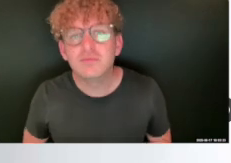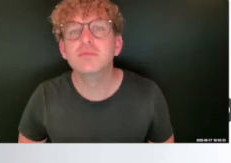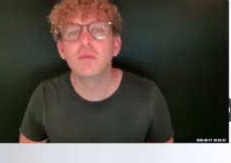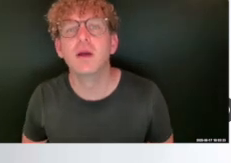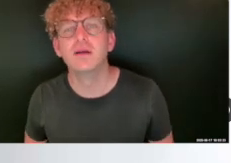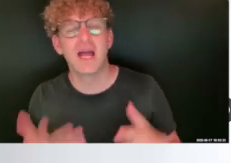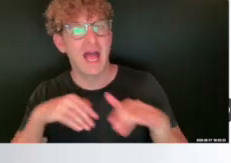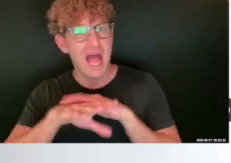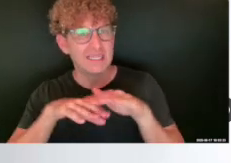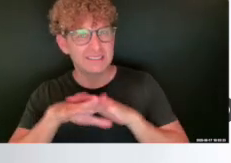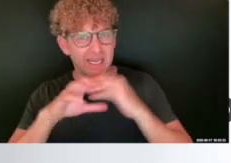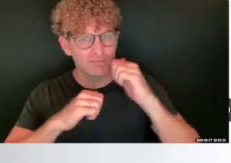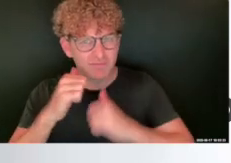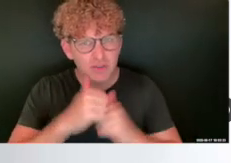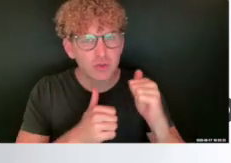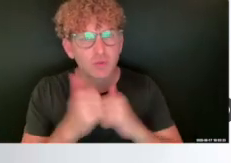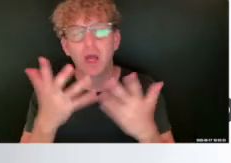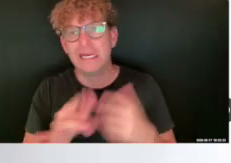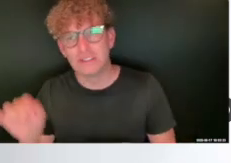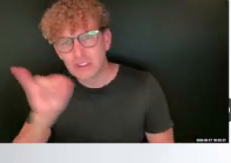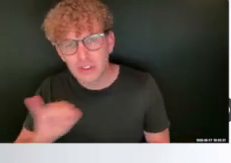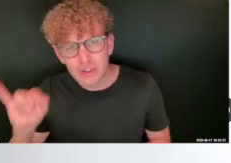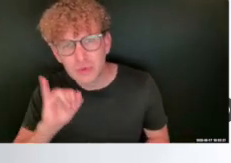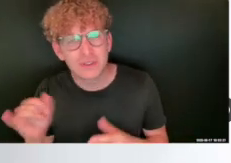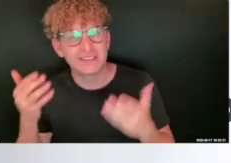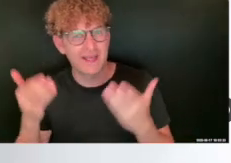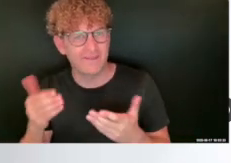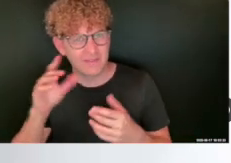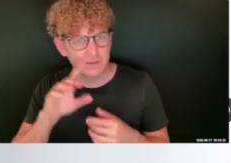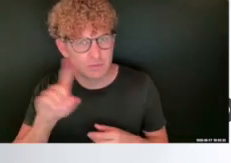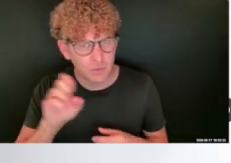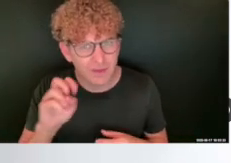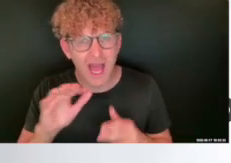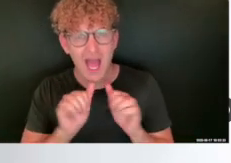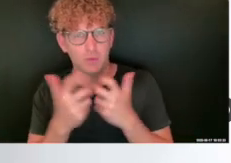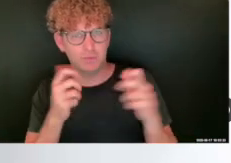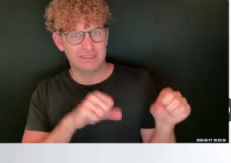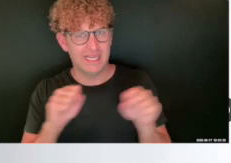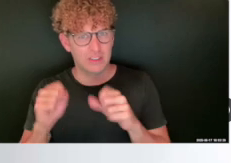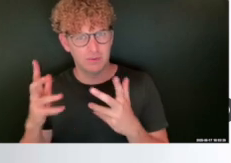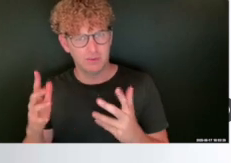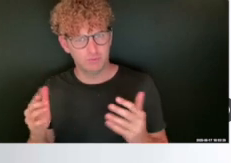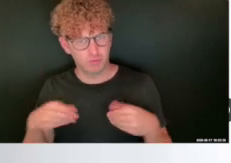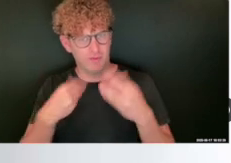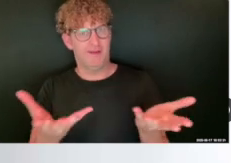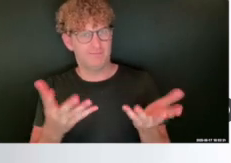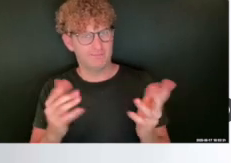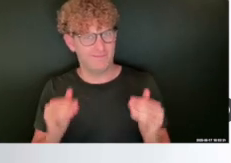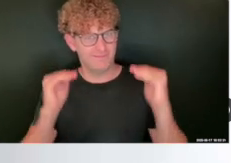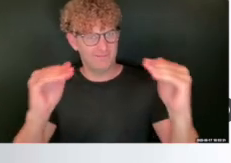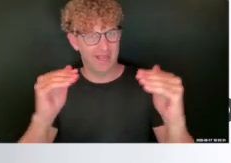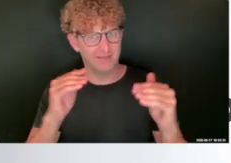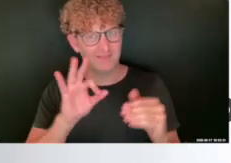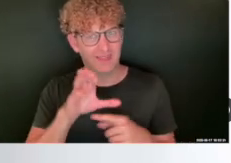ISEF. Staff held a work group meeting on these concepts on June 13th, 2025. A used